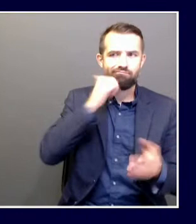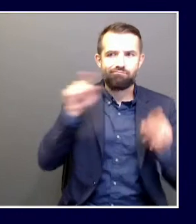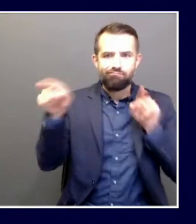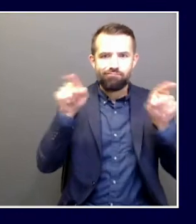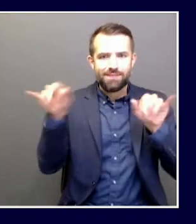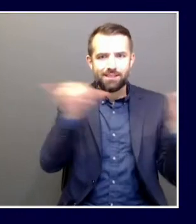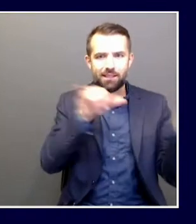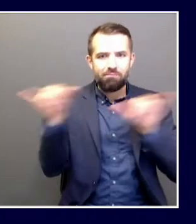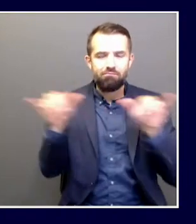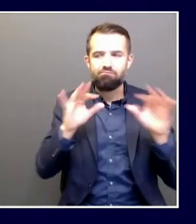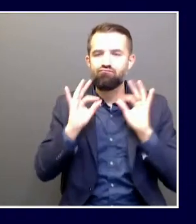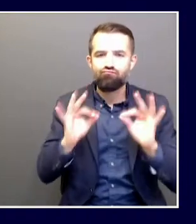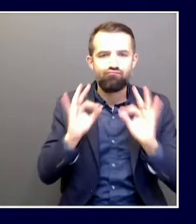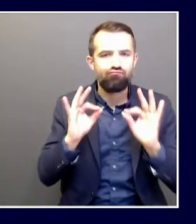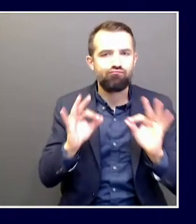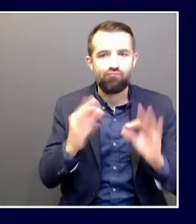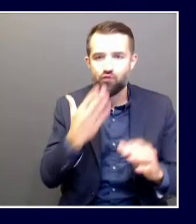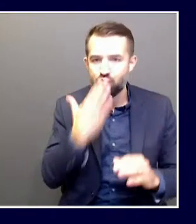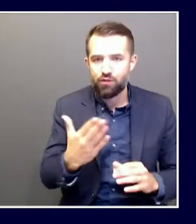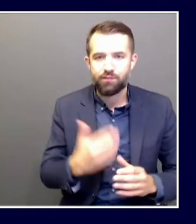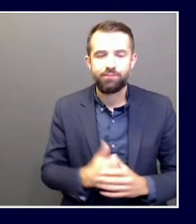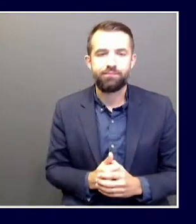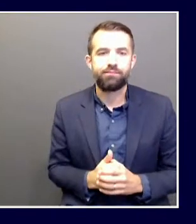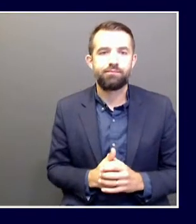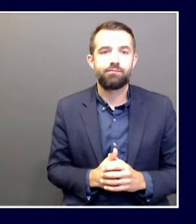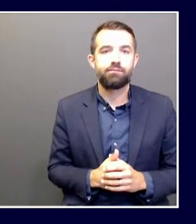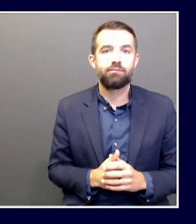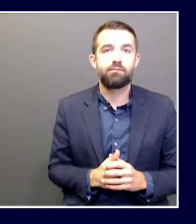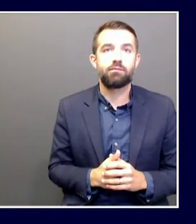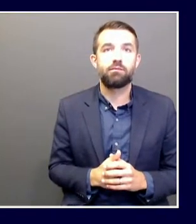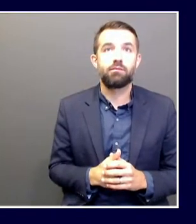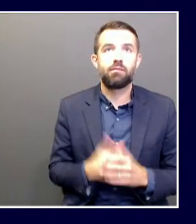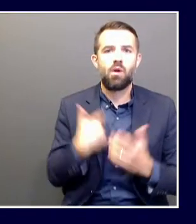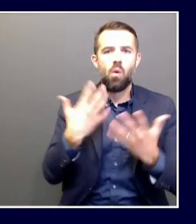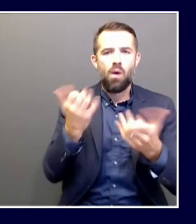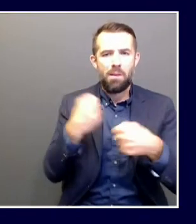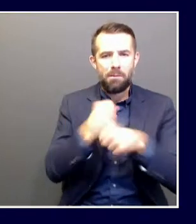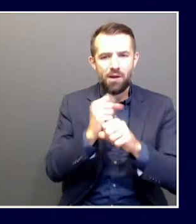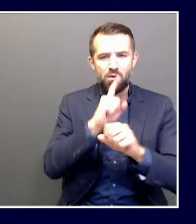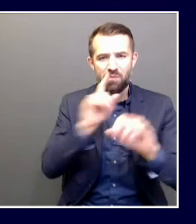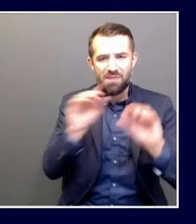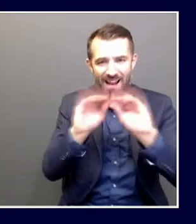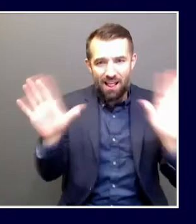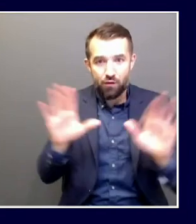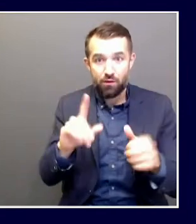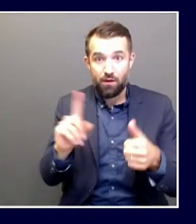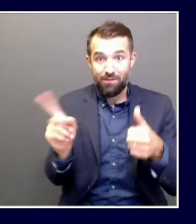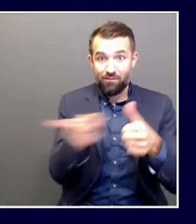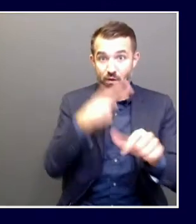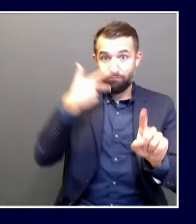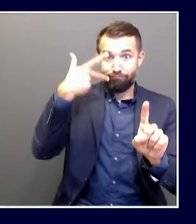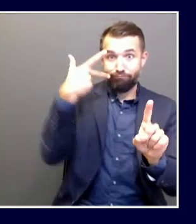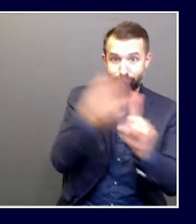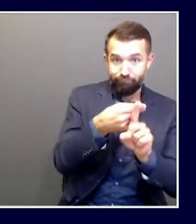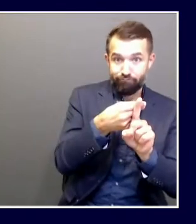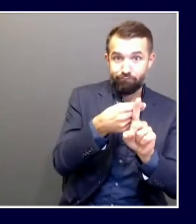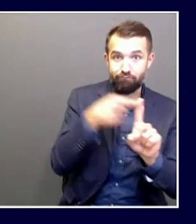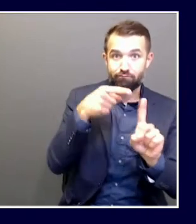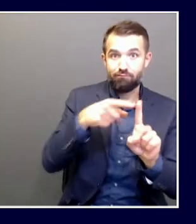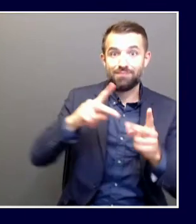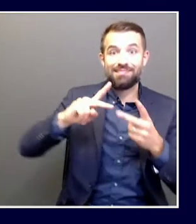how it changes and compares between first doses, second doses, and boosters. Let's start with first